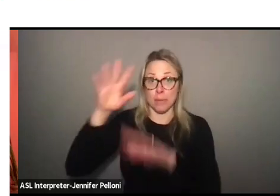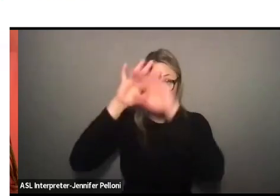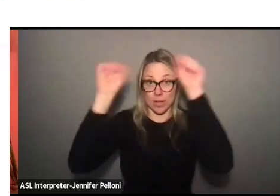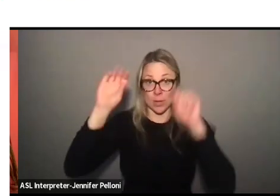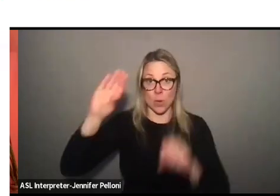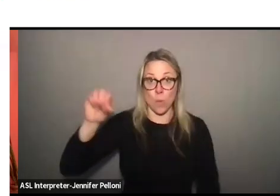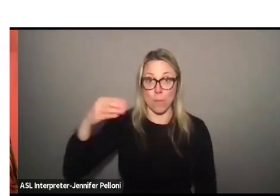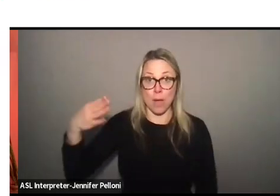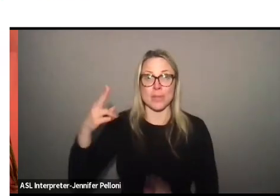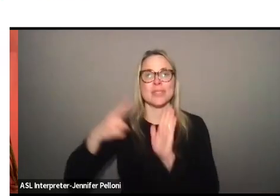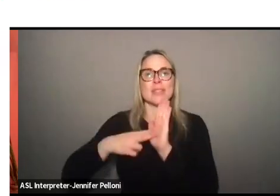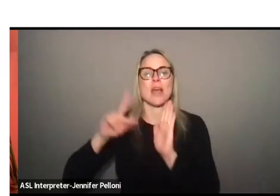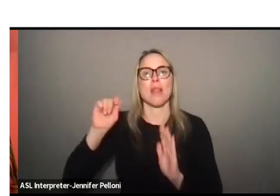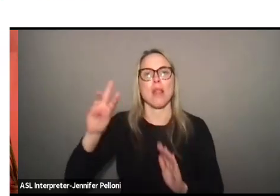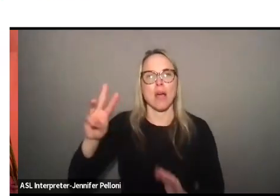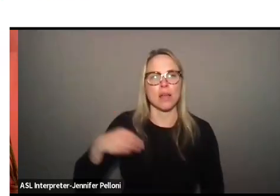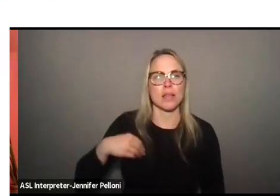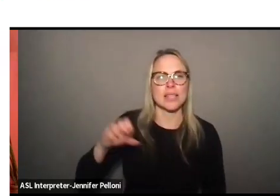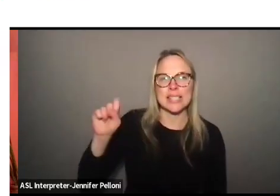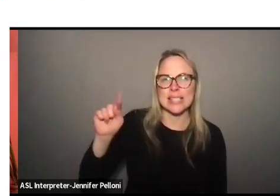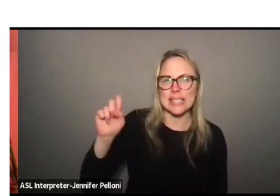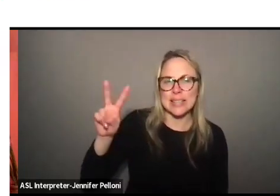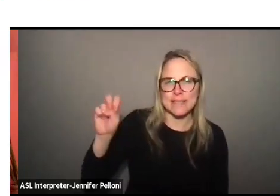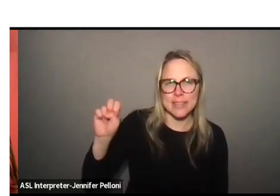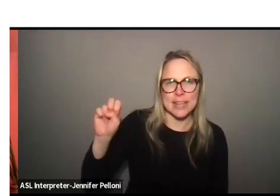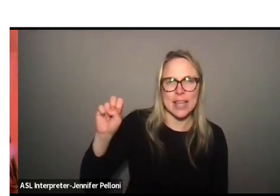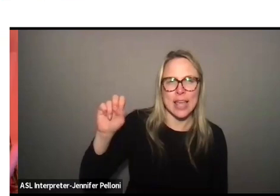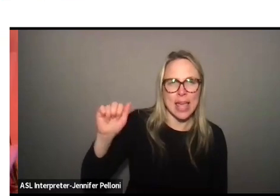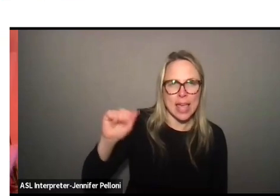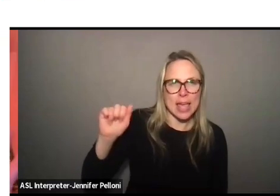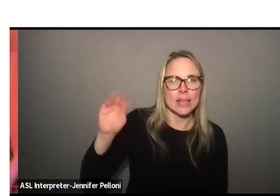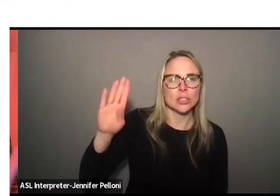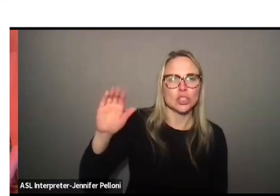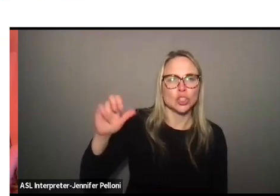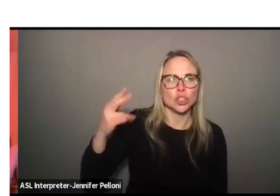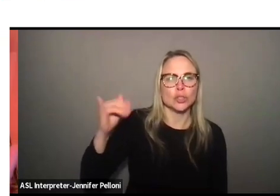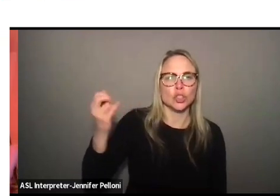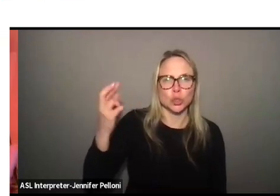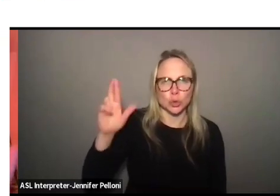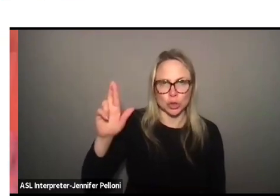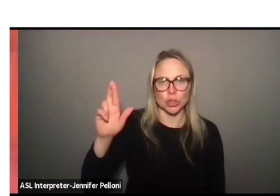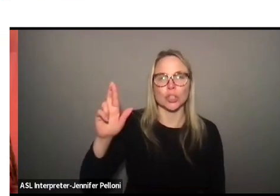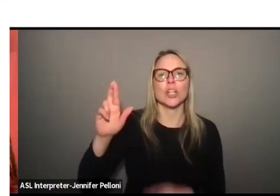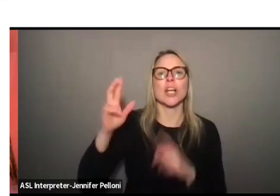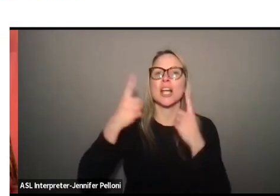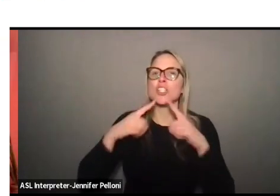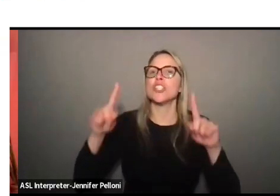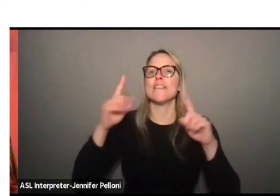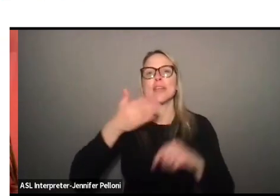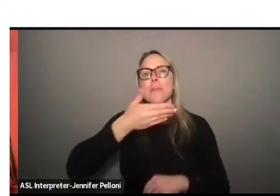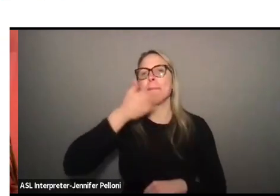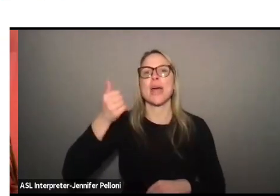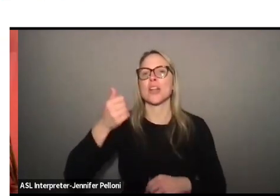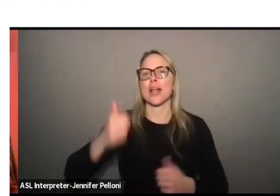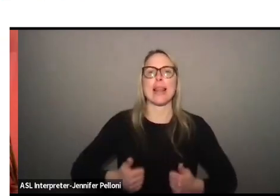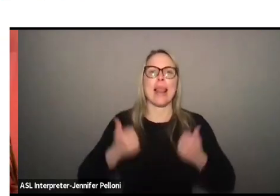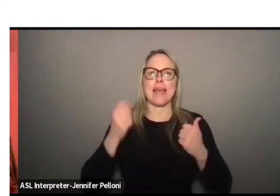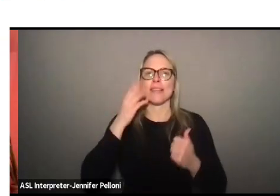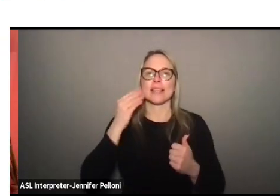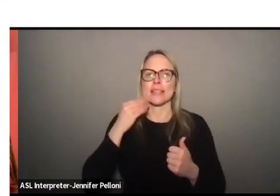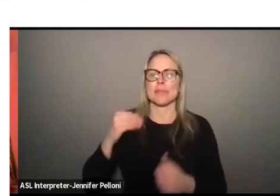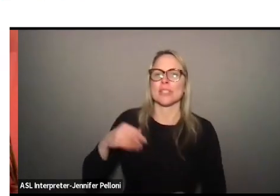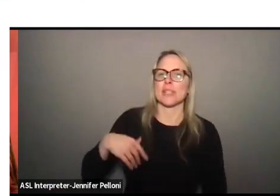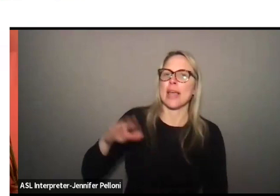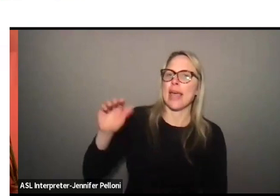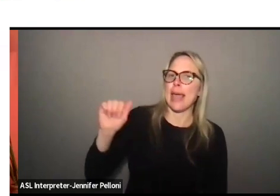law the Stephen A. Beck Jr. Achieving a Better Life Experience. That's where we get the acronym